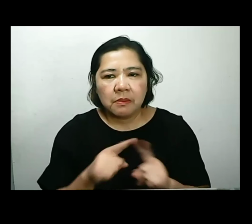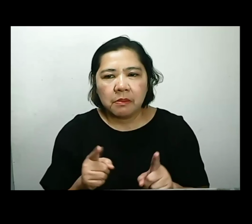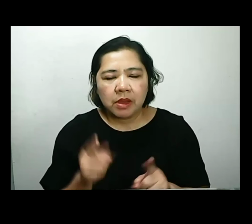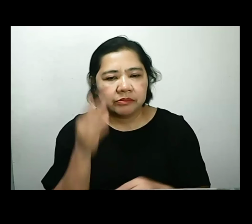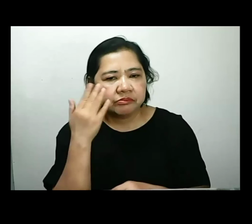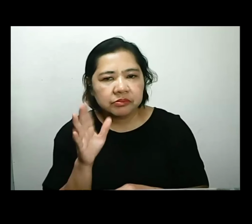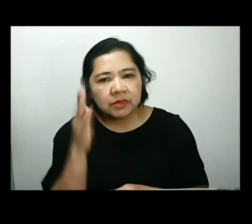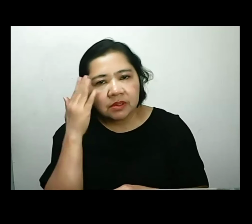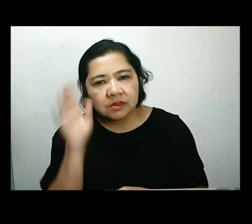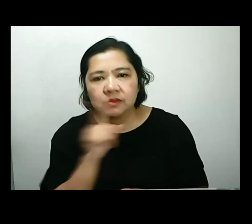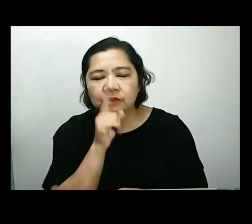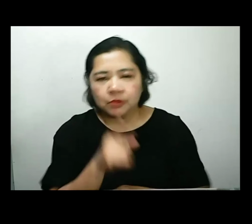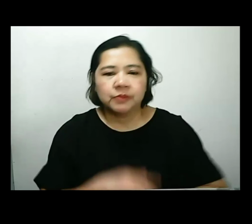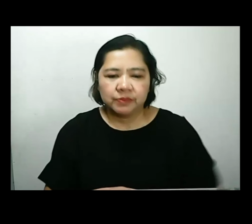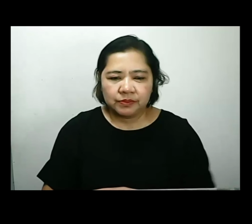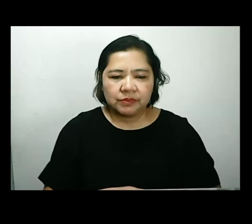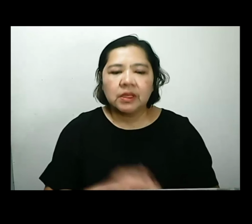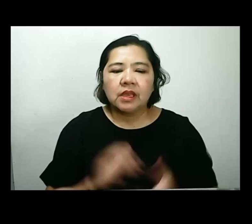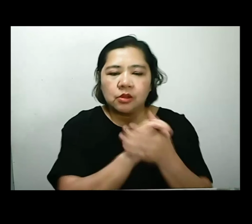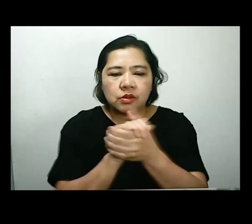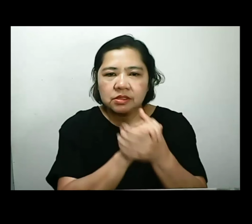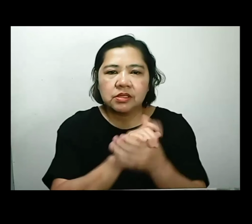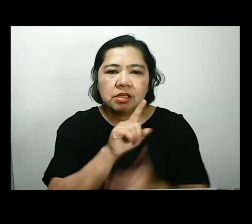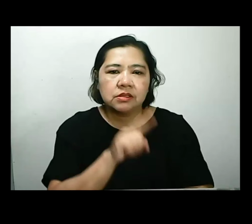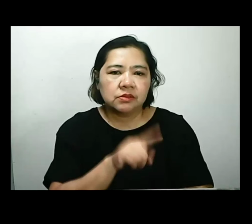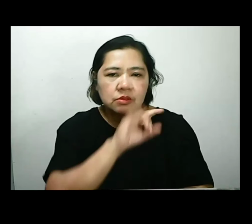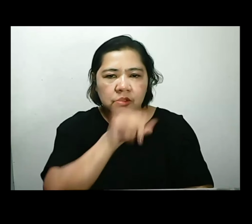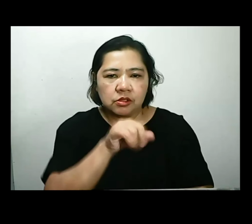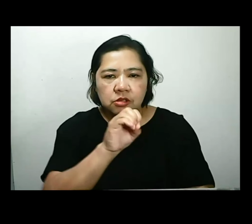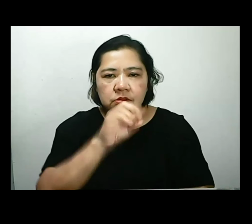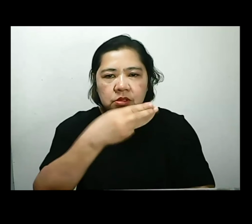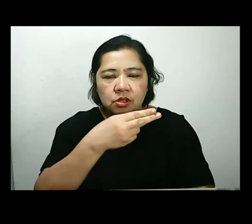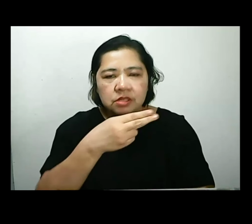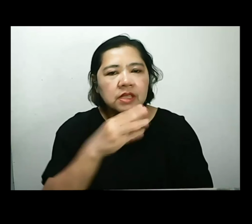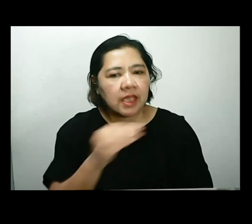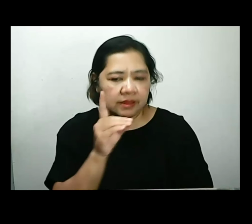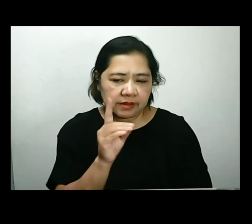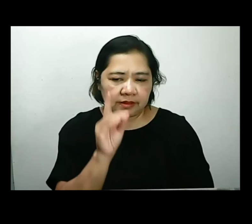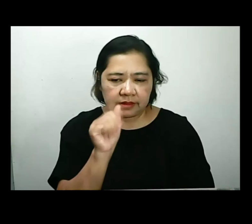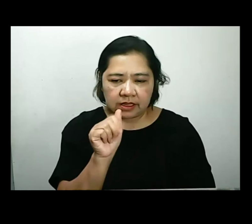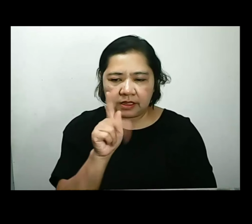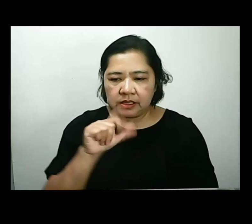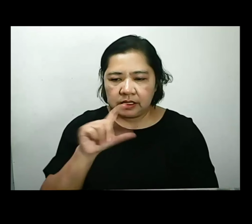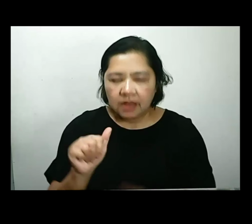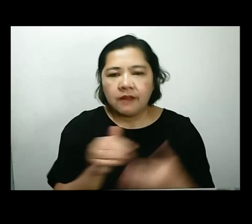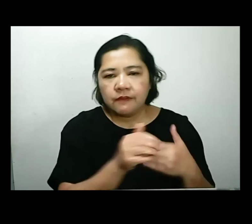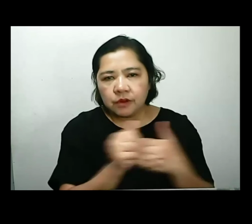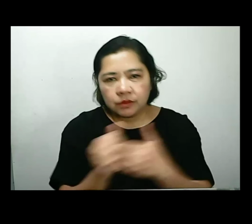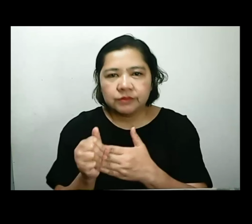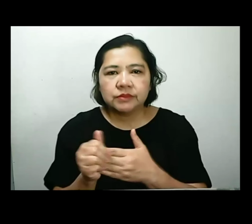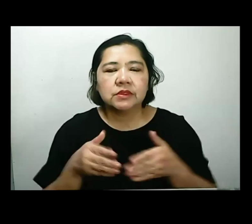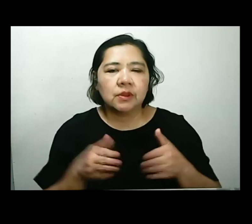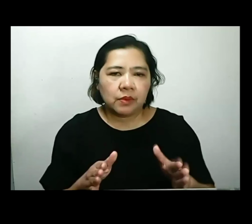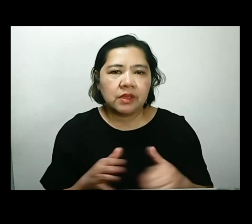to congratulate you, Josh and Dakila, for leading us the way. I really think that, you know,